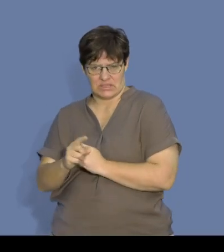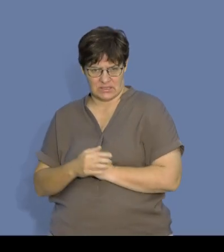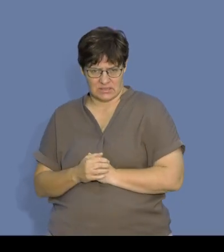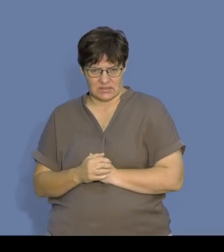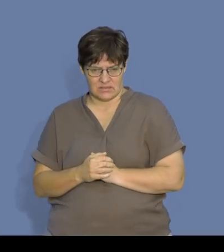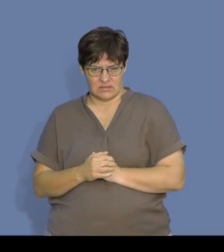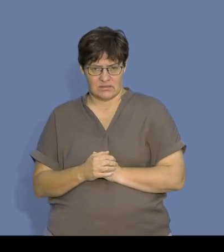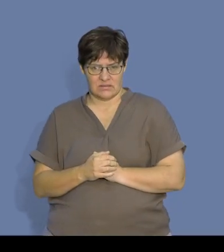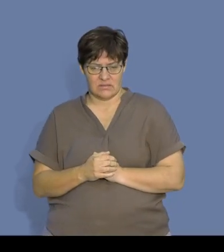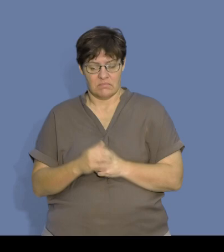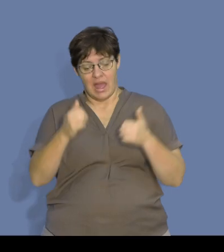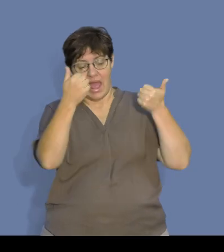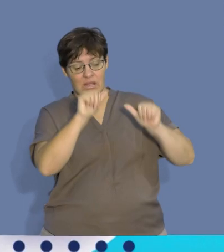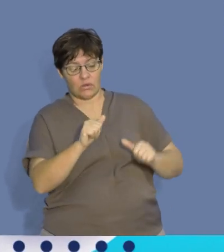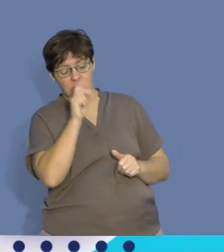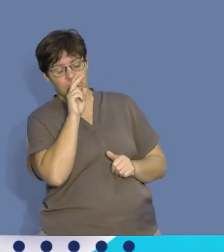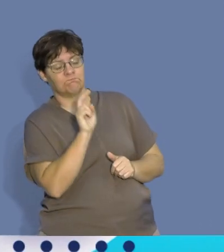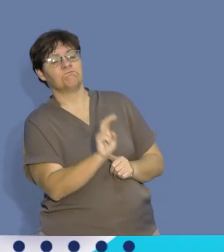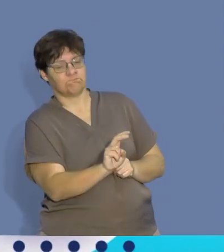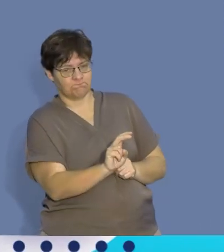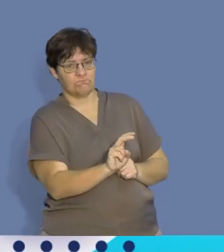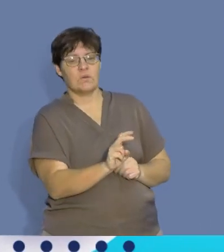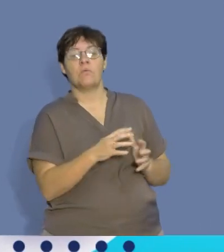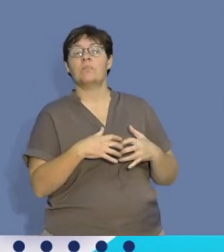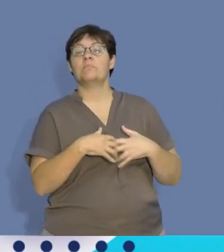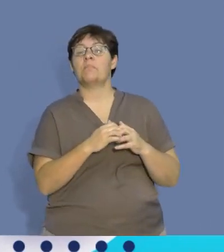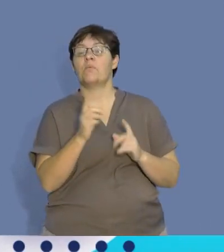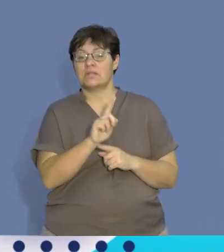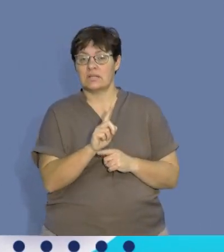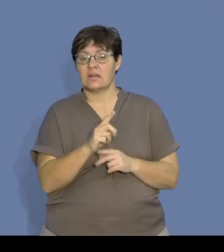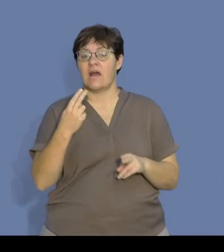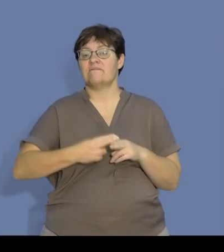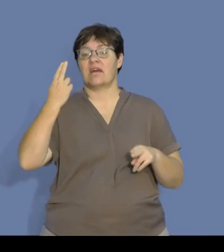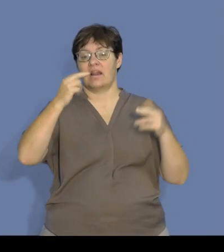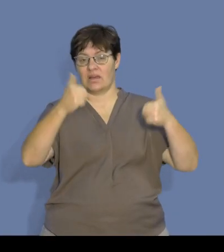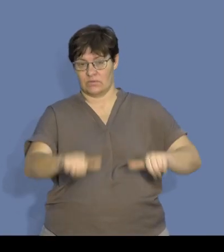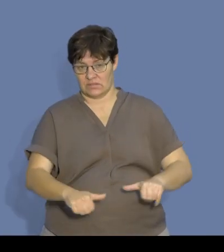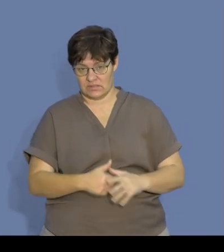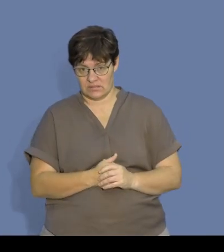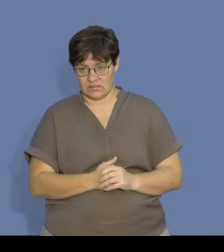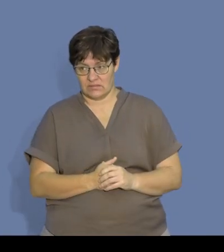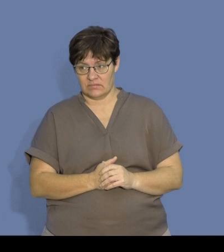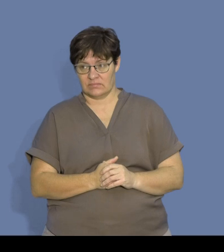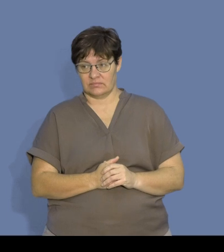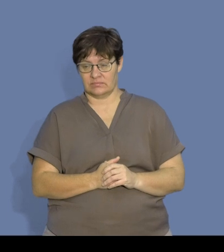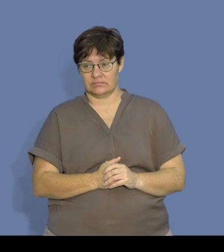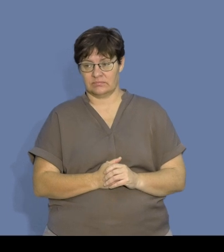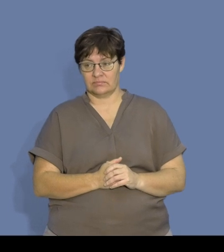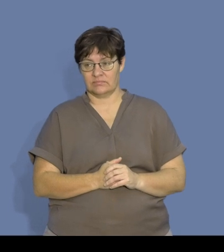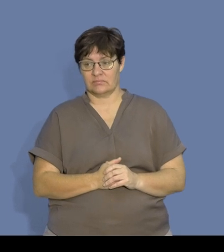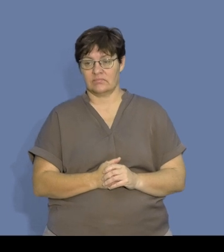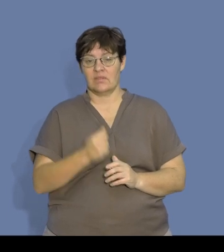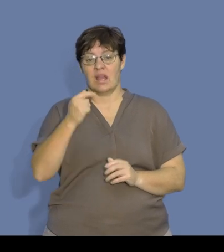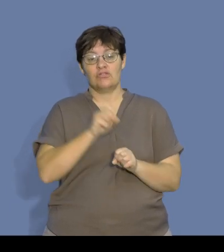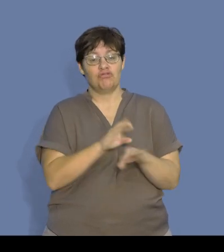an accountant's perspective, we obviously know we draw up final accounts. So in our general